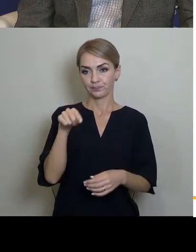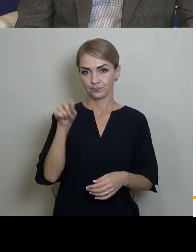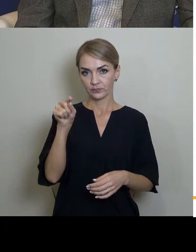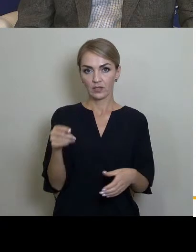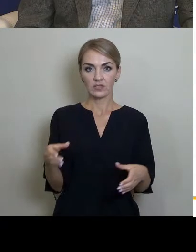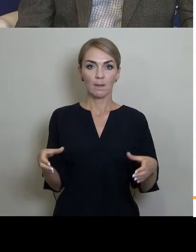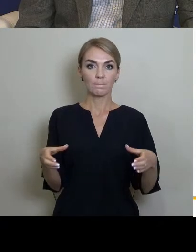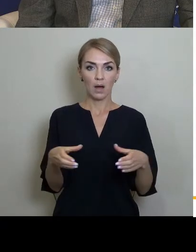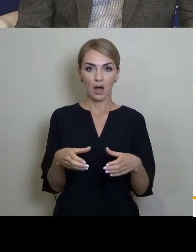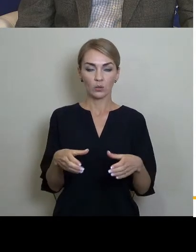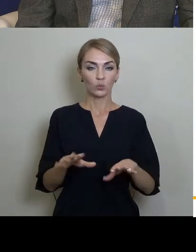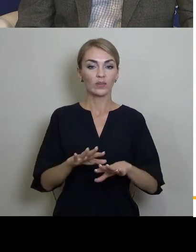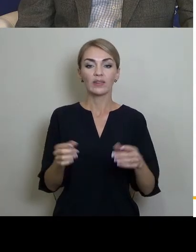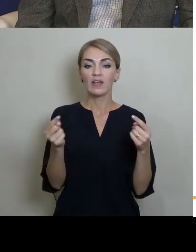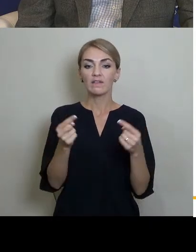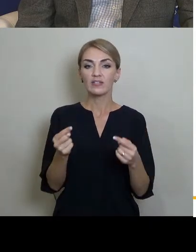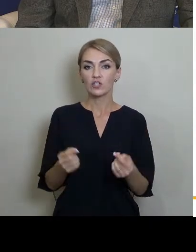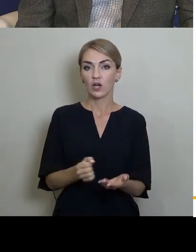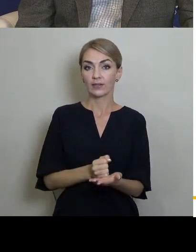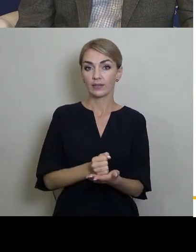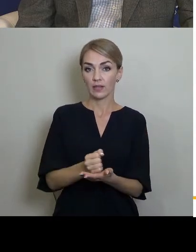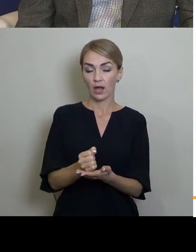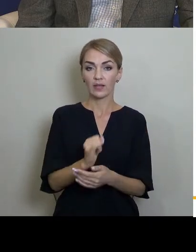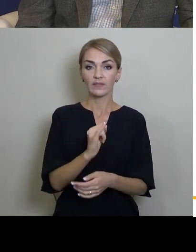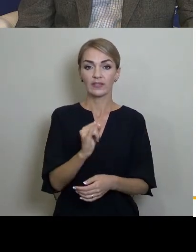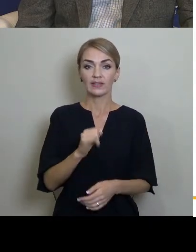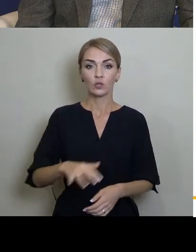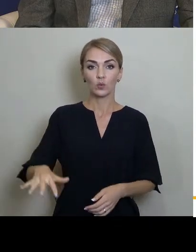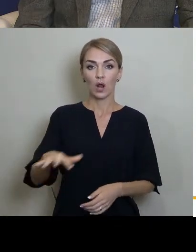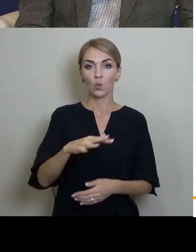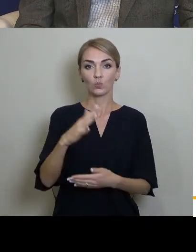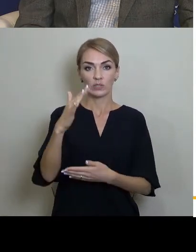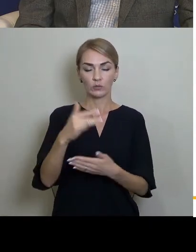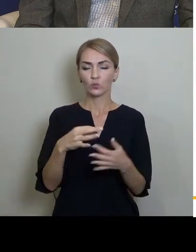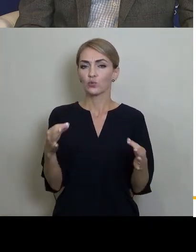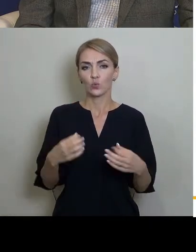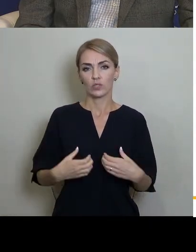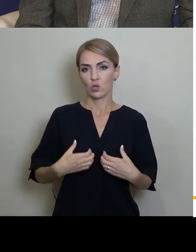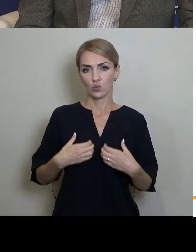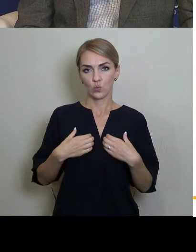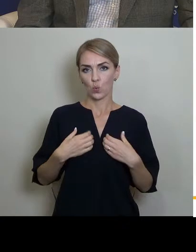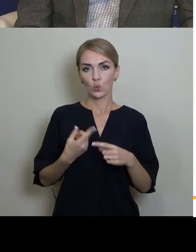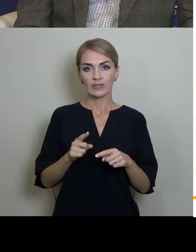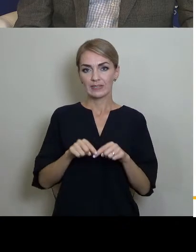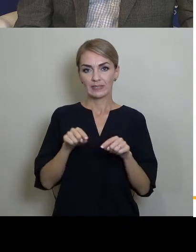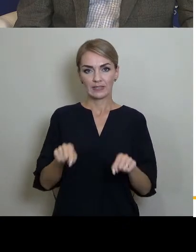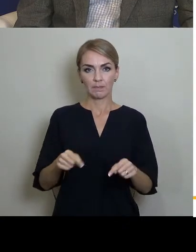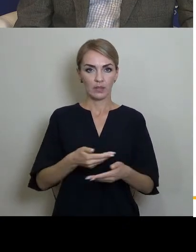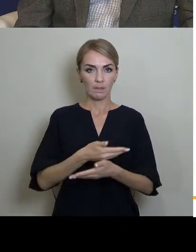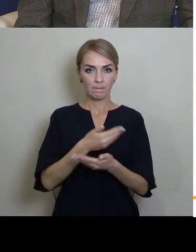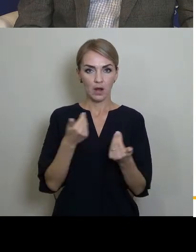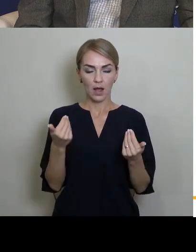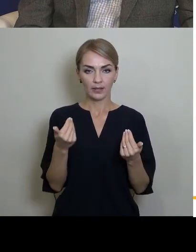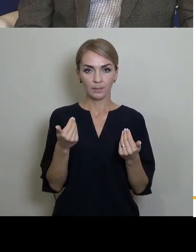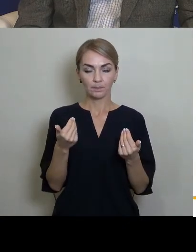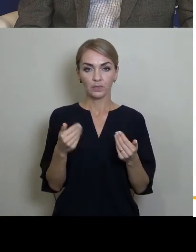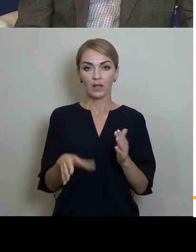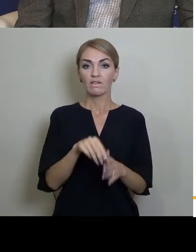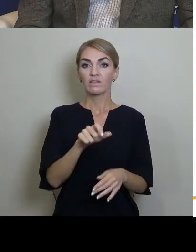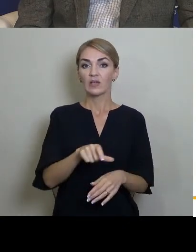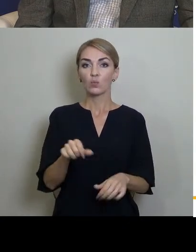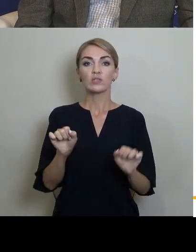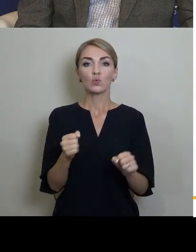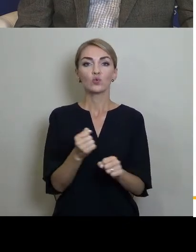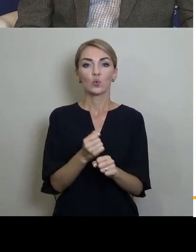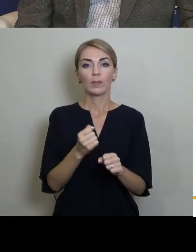just ticks the box for the party and does not identify the candidate in the territorial list, it's